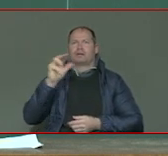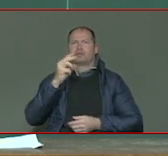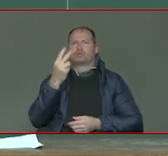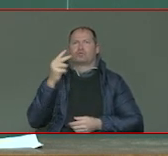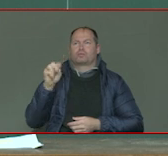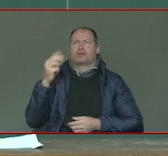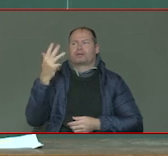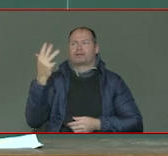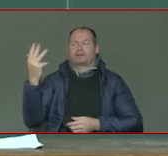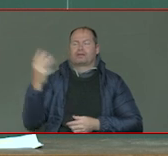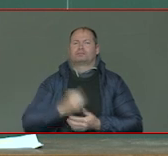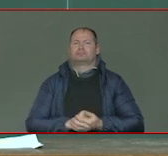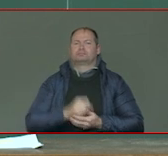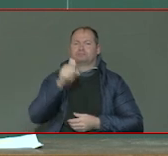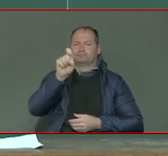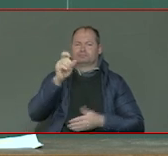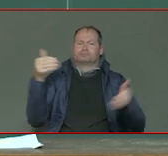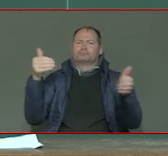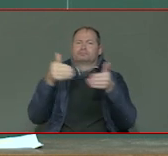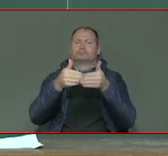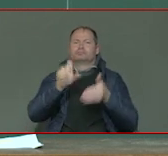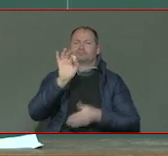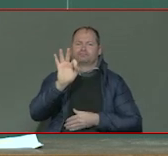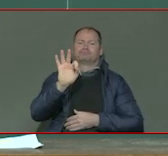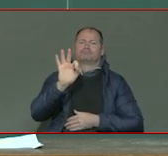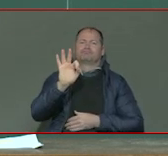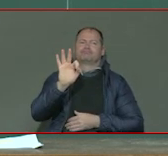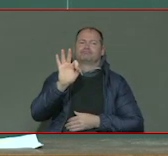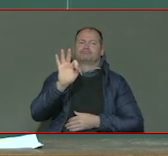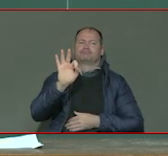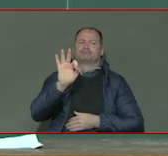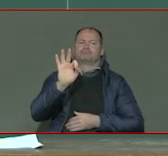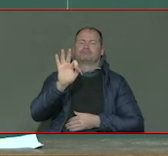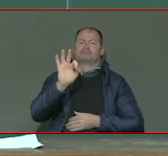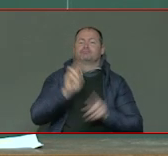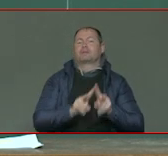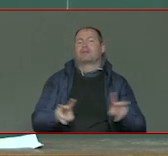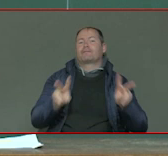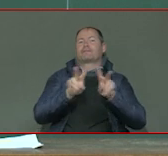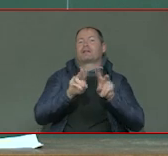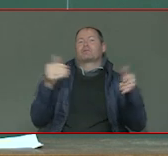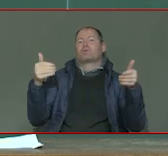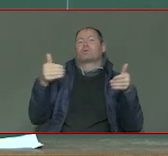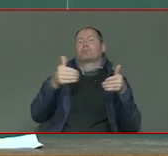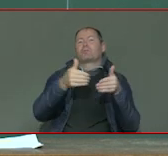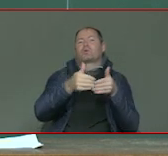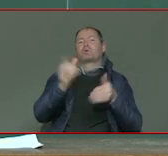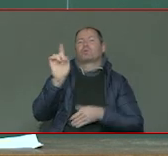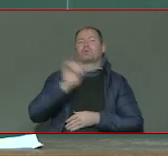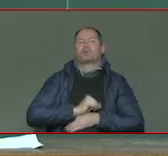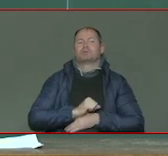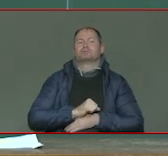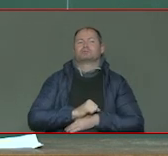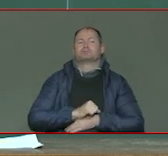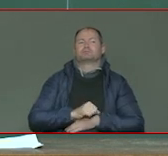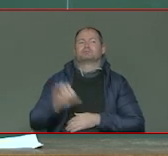3. As x approaches 3, what does the value approach? 3, 3, 5,